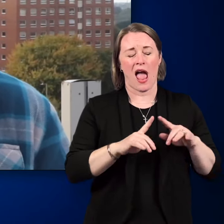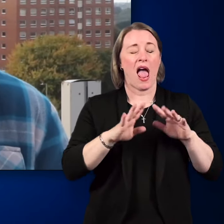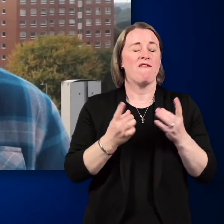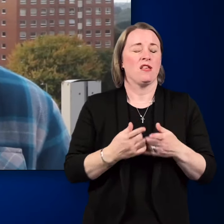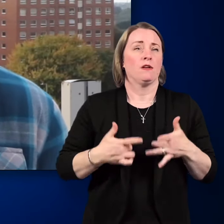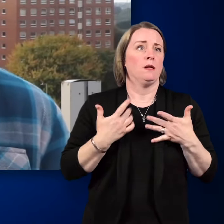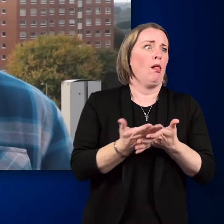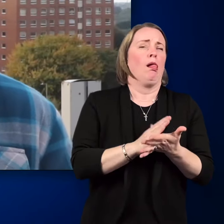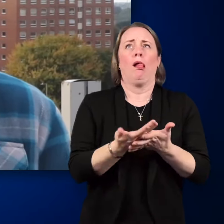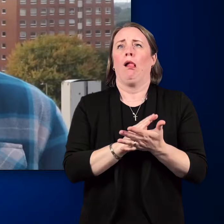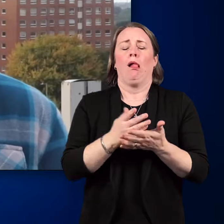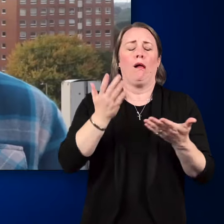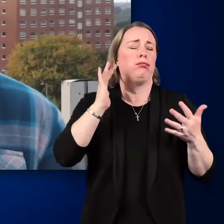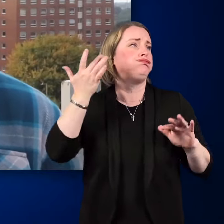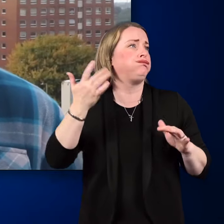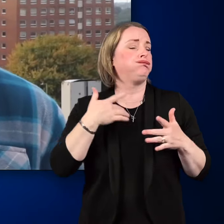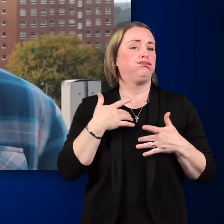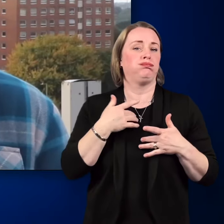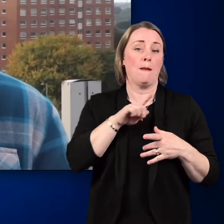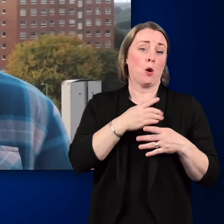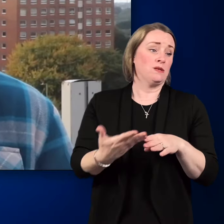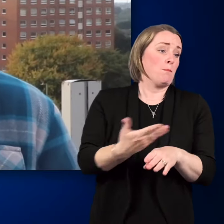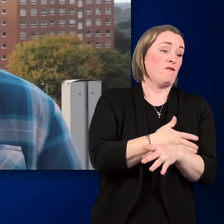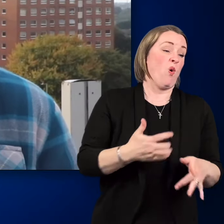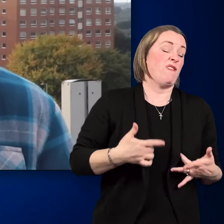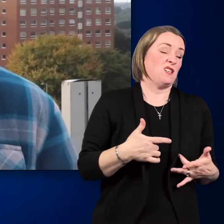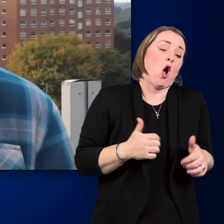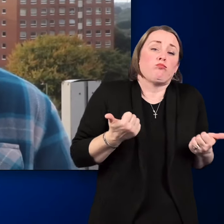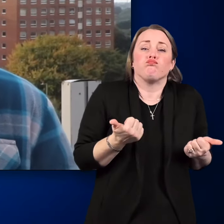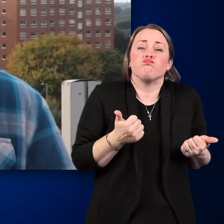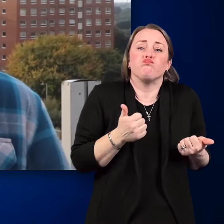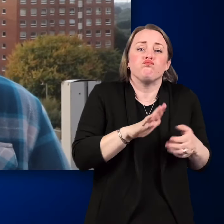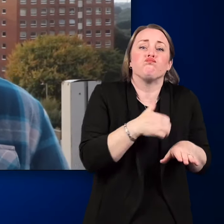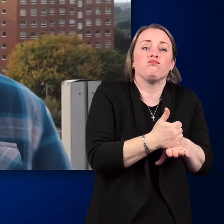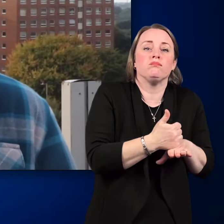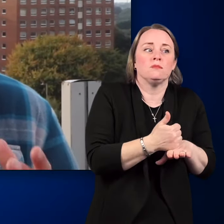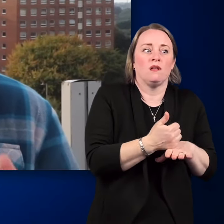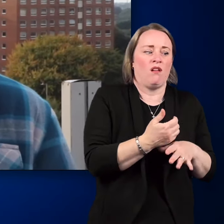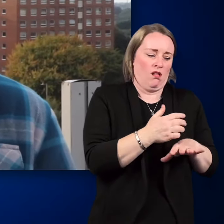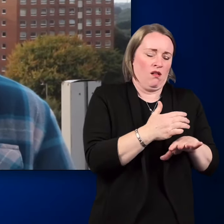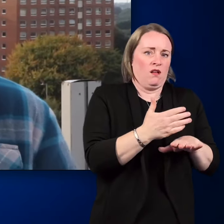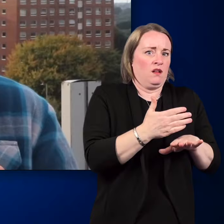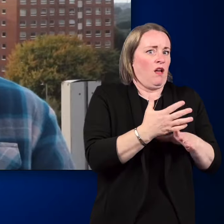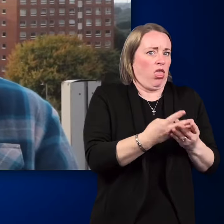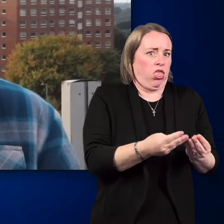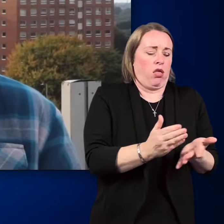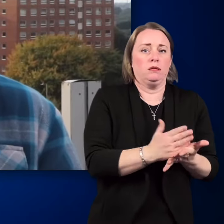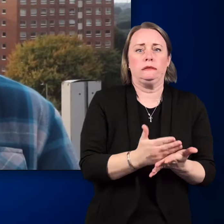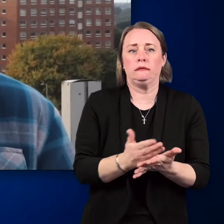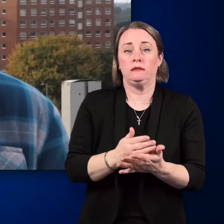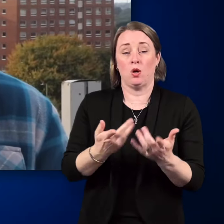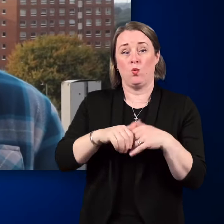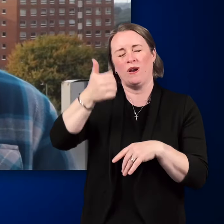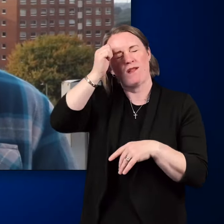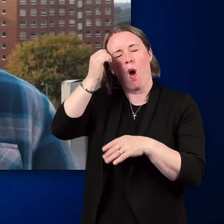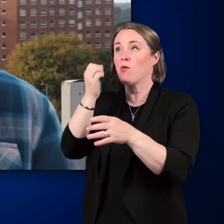up in the air, when old securities are dissolving, and when we know resources of government and